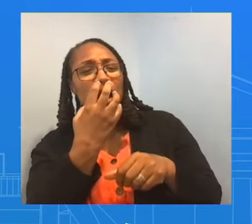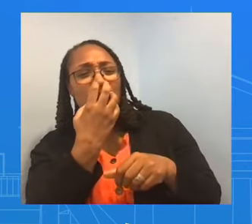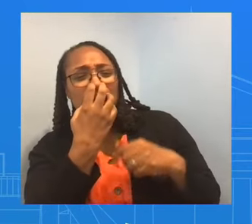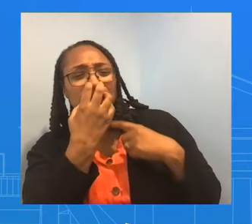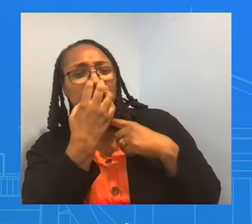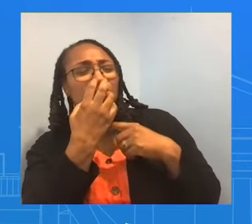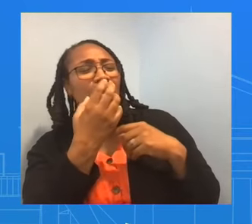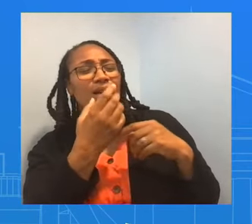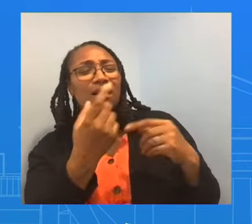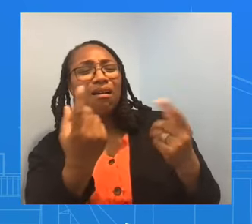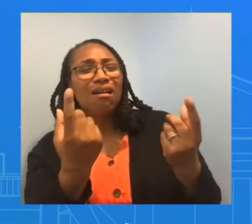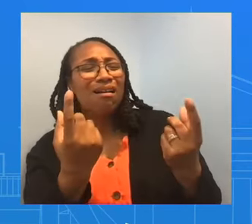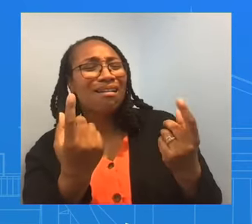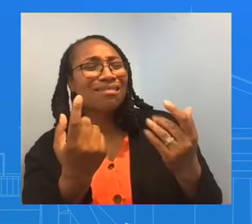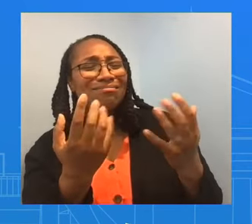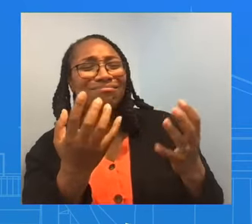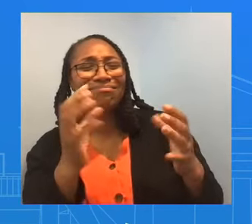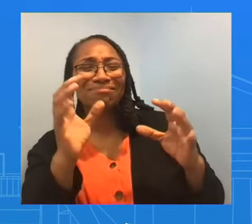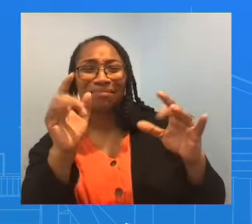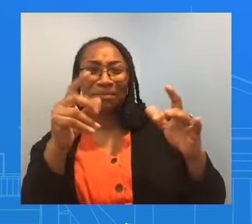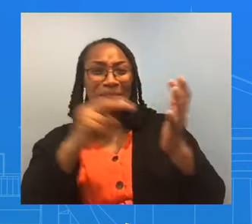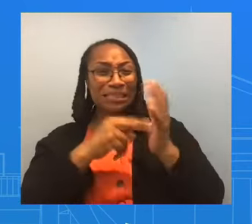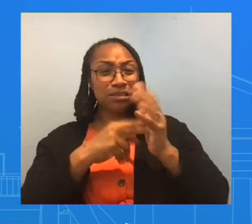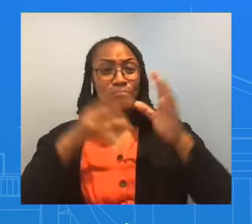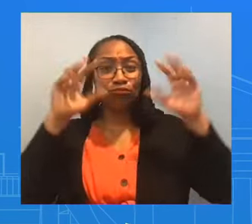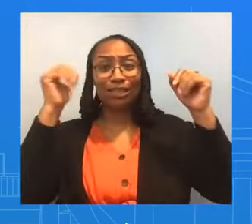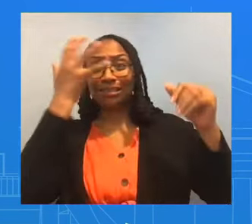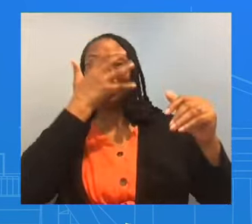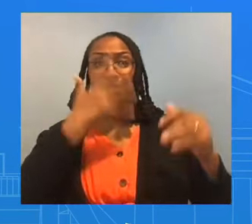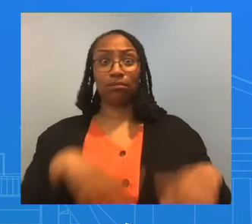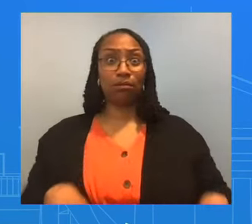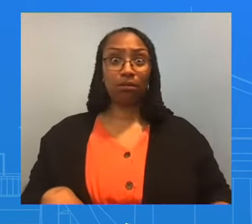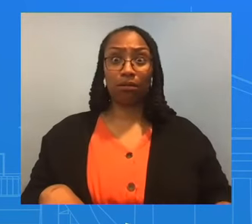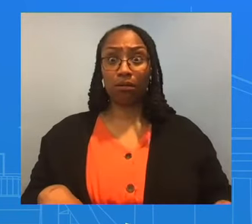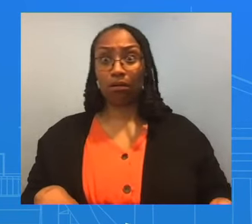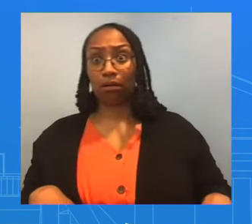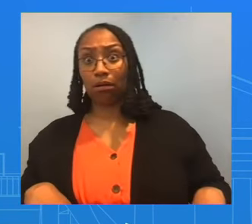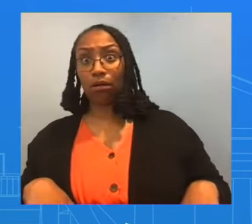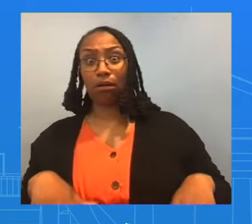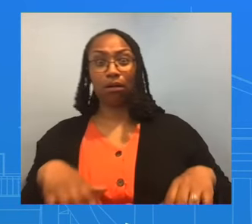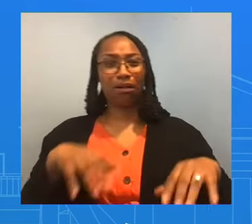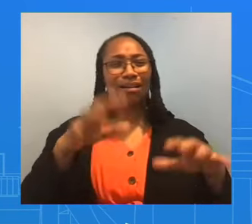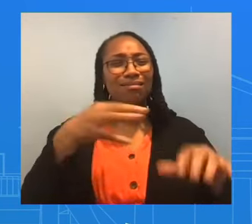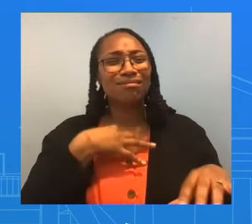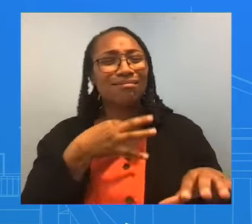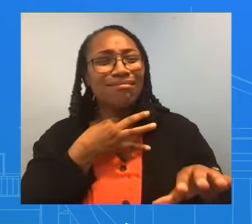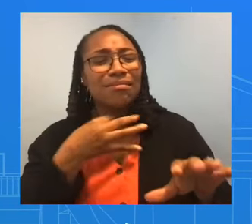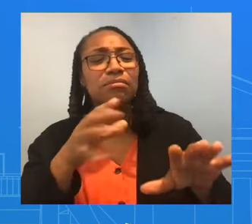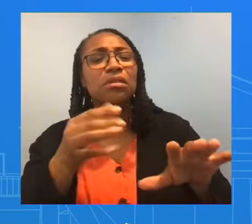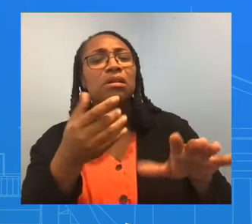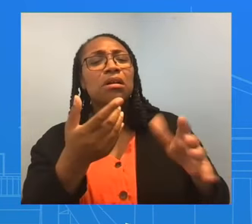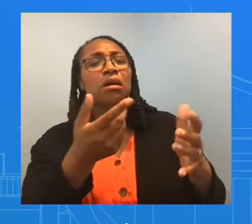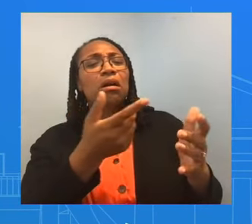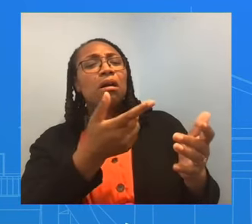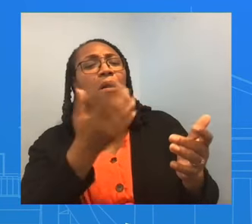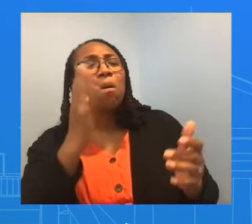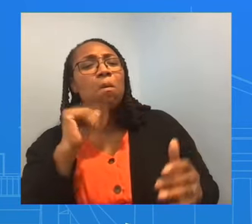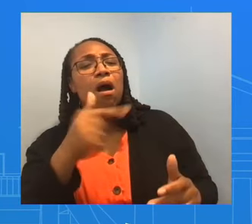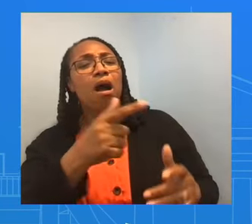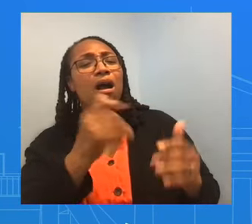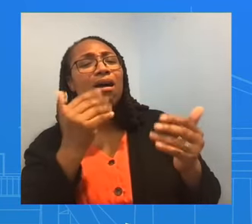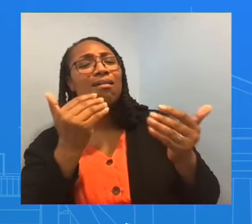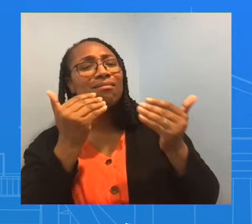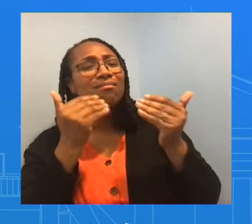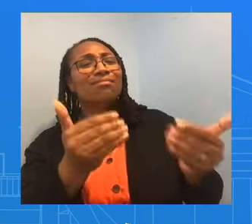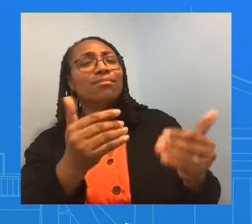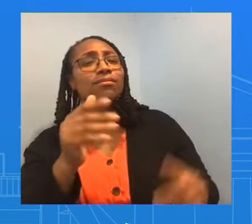root canal that made you decide not to invoke the 25th Amendment? So, gosh, I hope you guys, I should never get